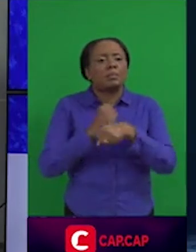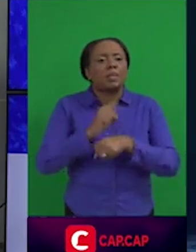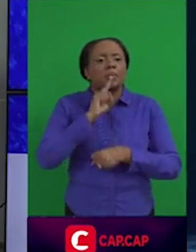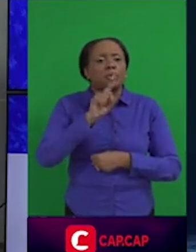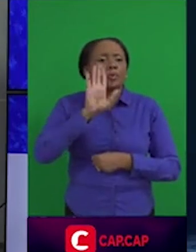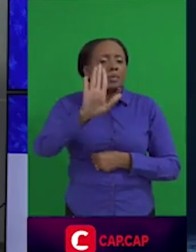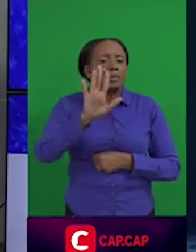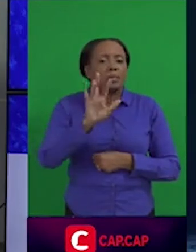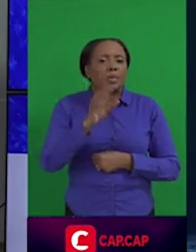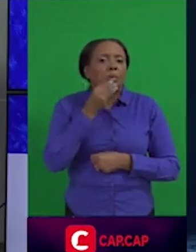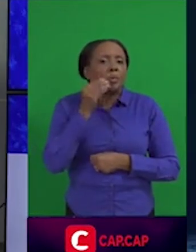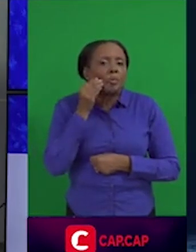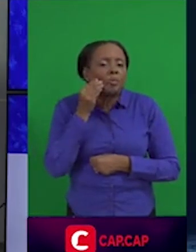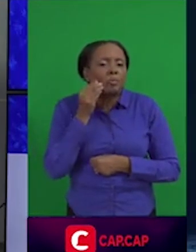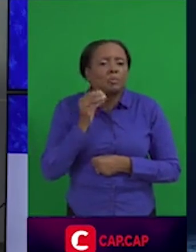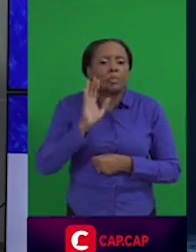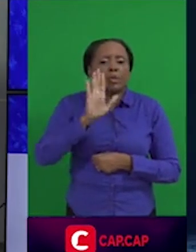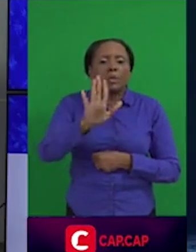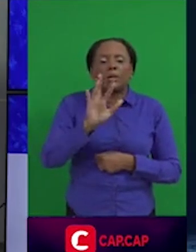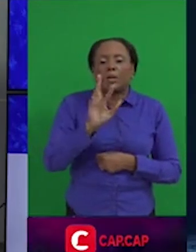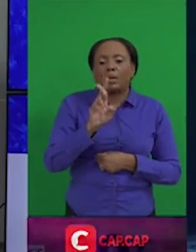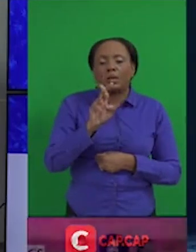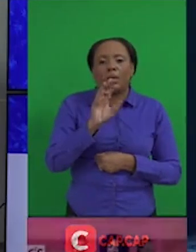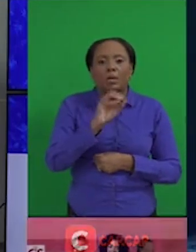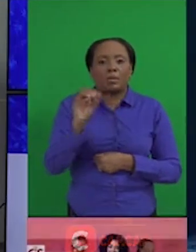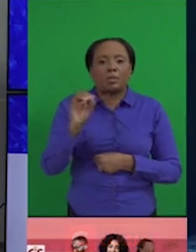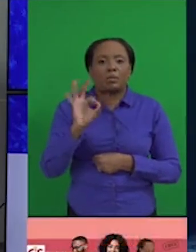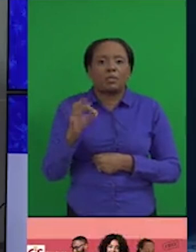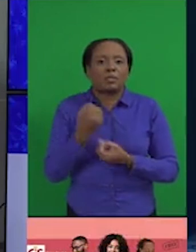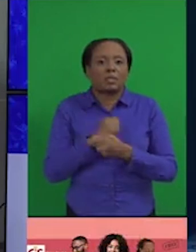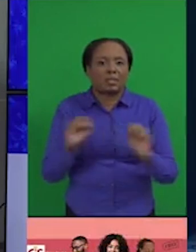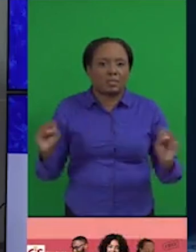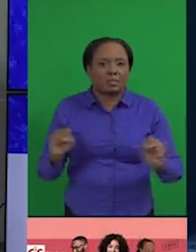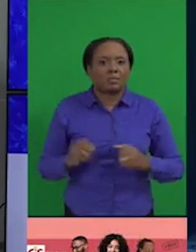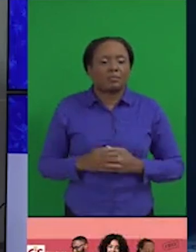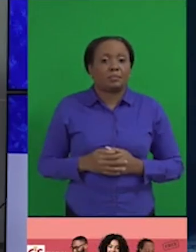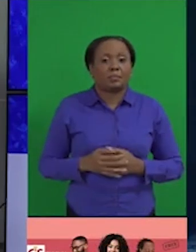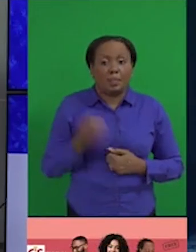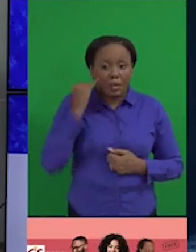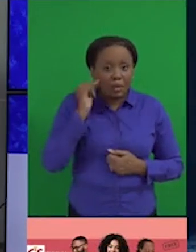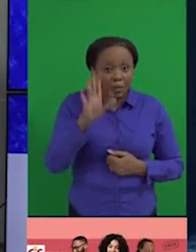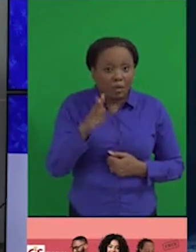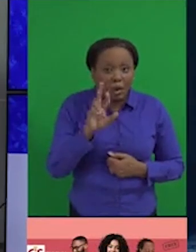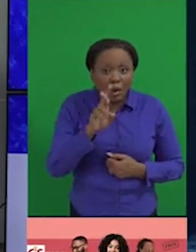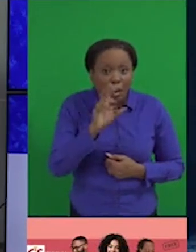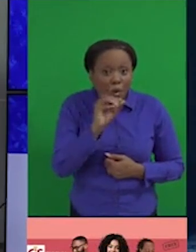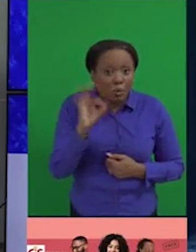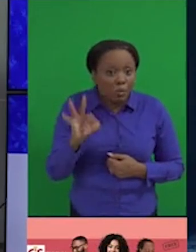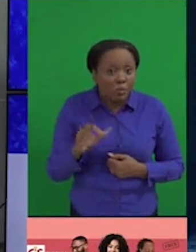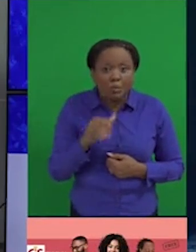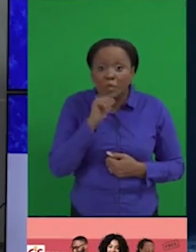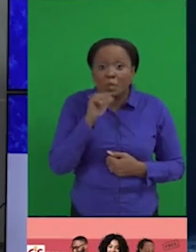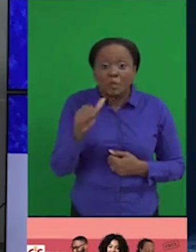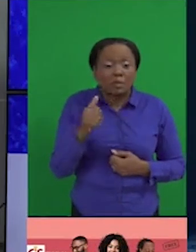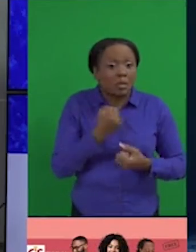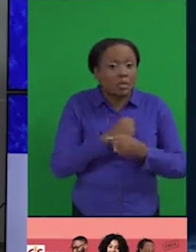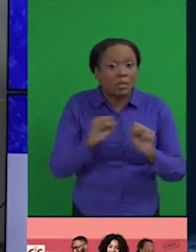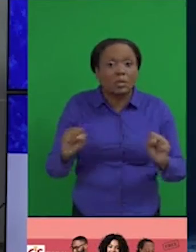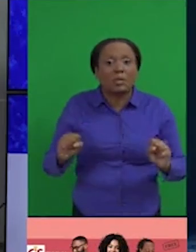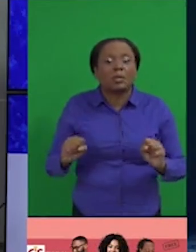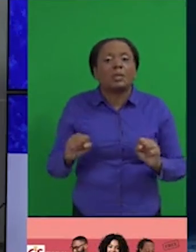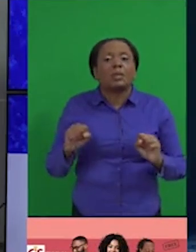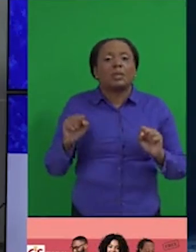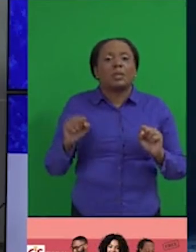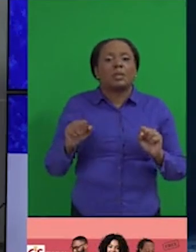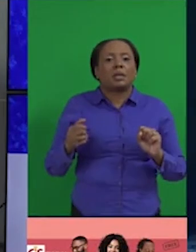And if people, if you believe that your roof is not as secure as it can be, and you need hurricane straps, reach out